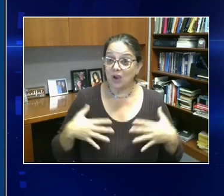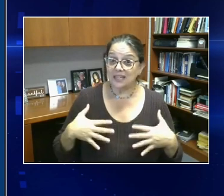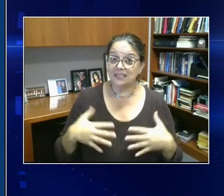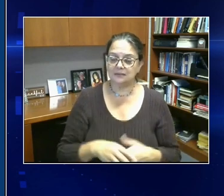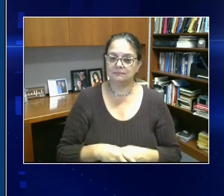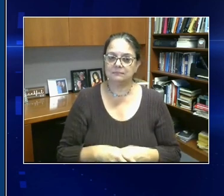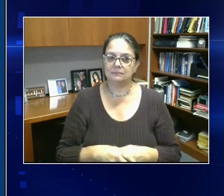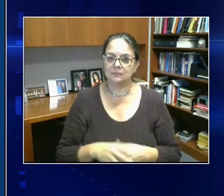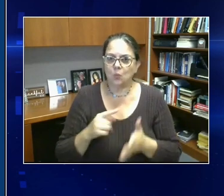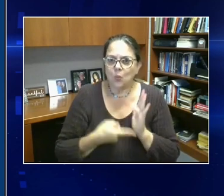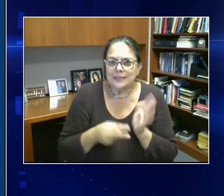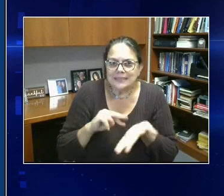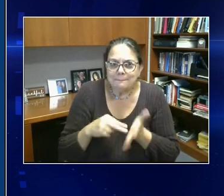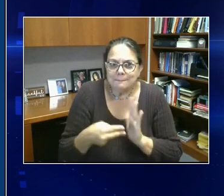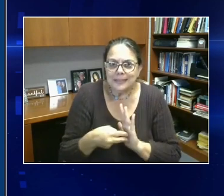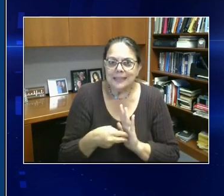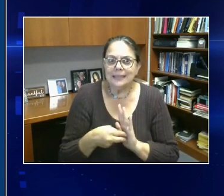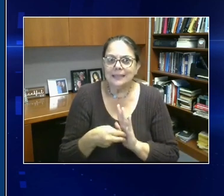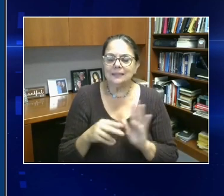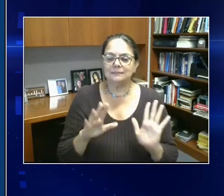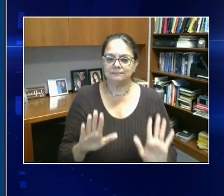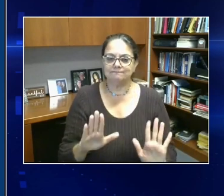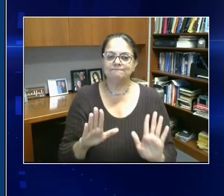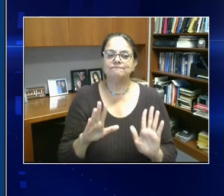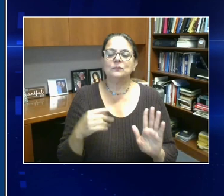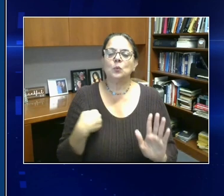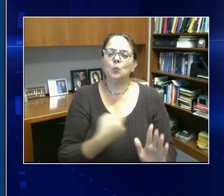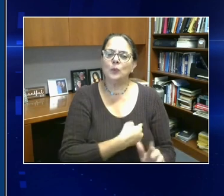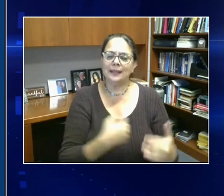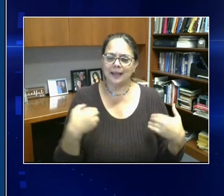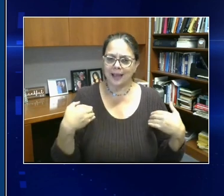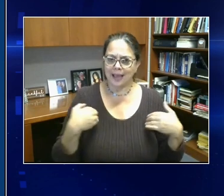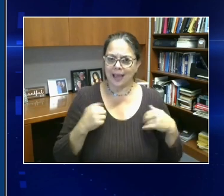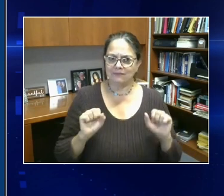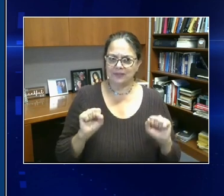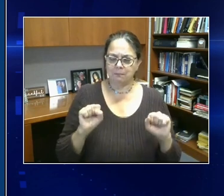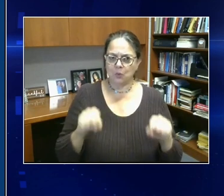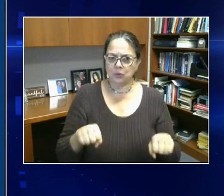Eradication is a serious and frightening prospect.